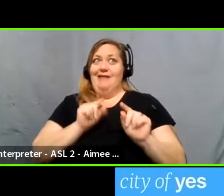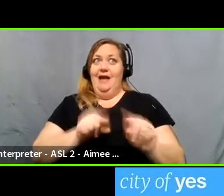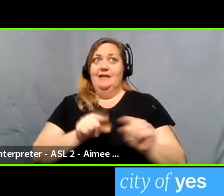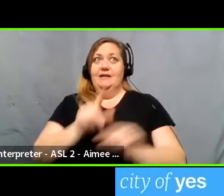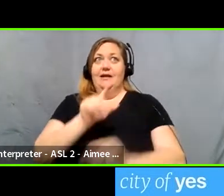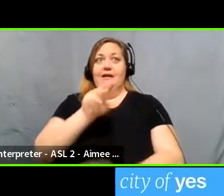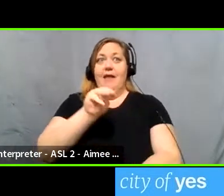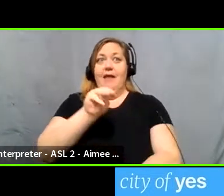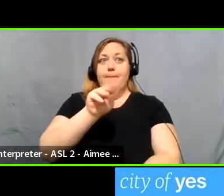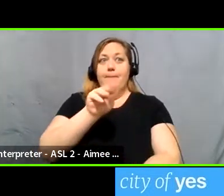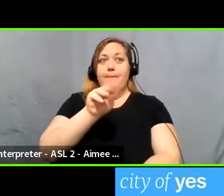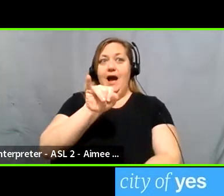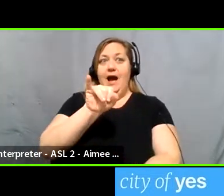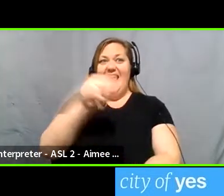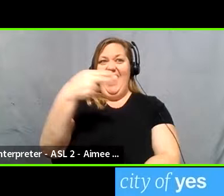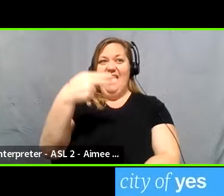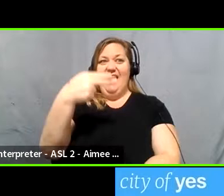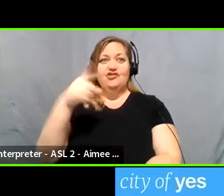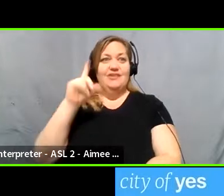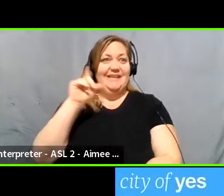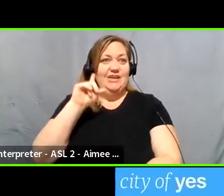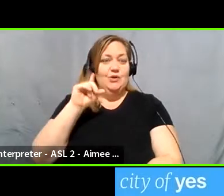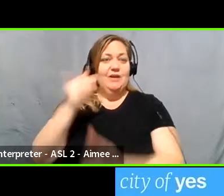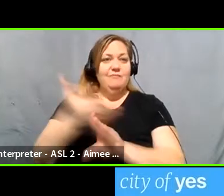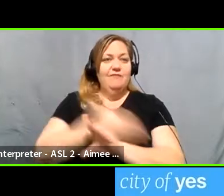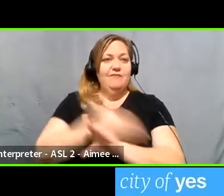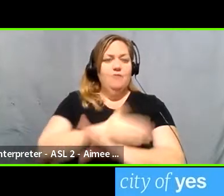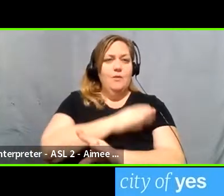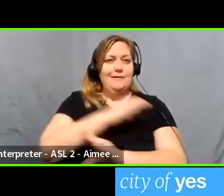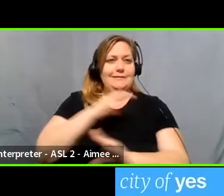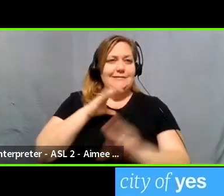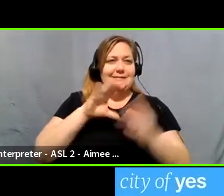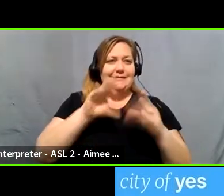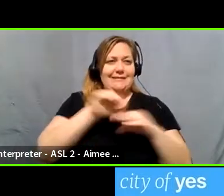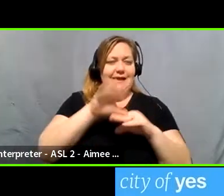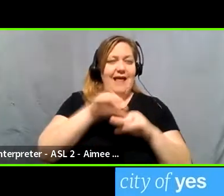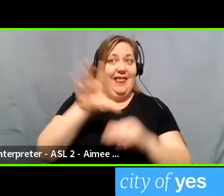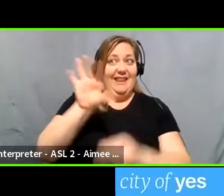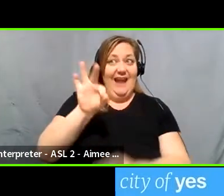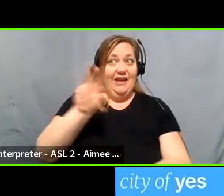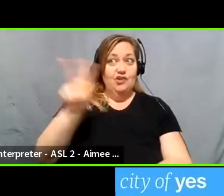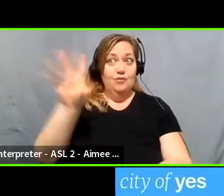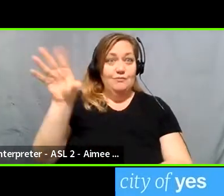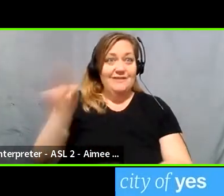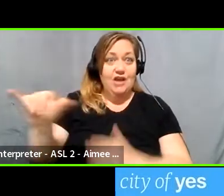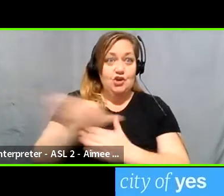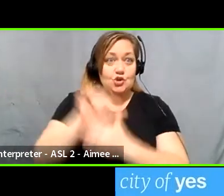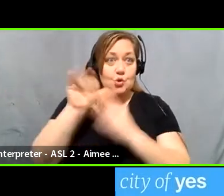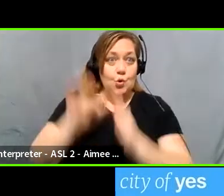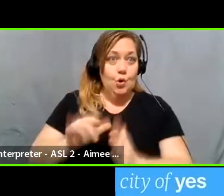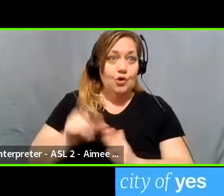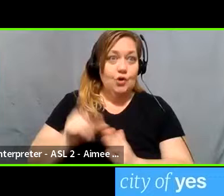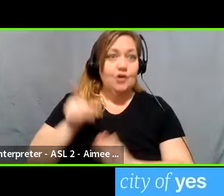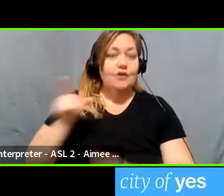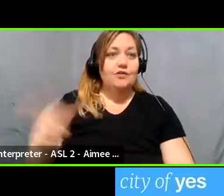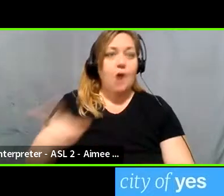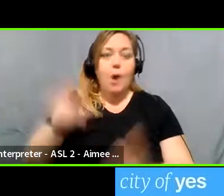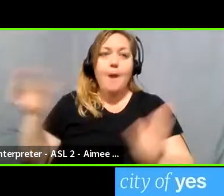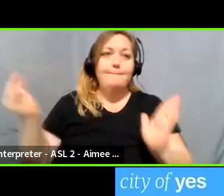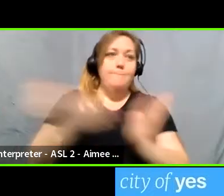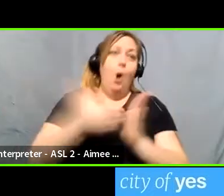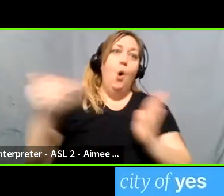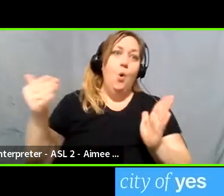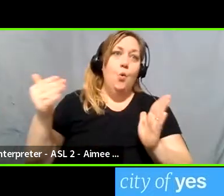MIH hearings before city council, uh, where 92% of New Yorkers are vehemently opposed,